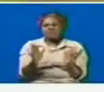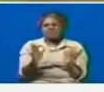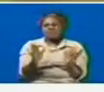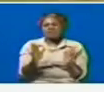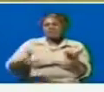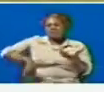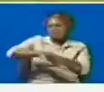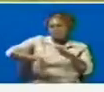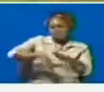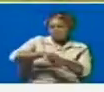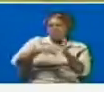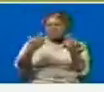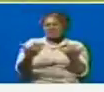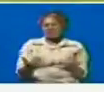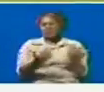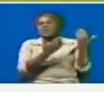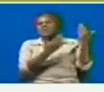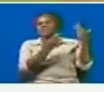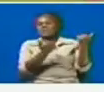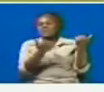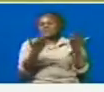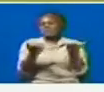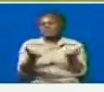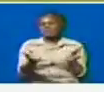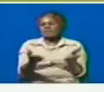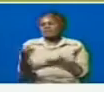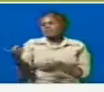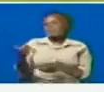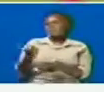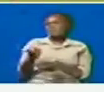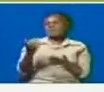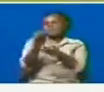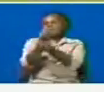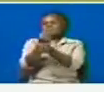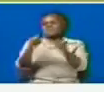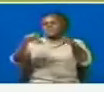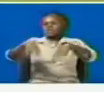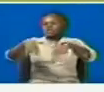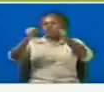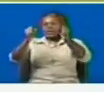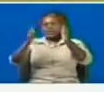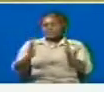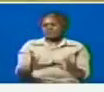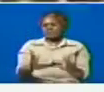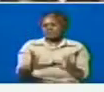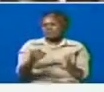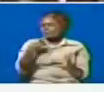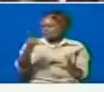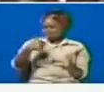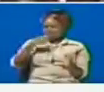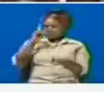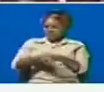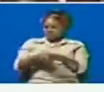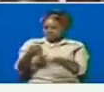Kenyan football. I know the expectations of this club. I know the demands that the president, the chairman, set me